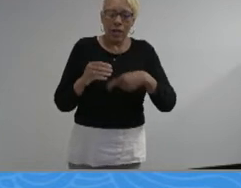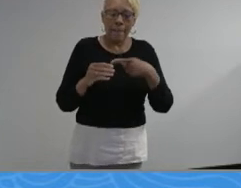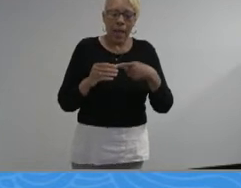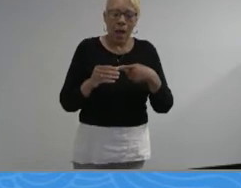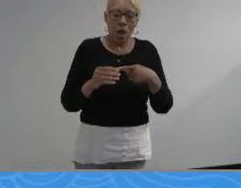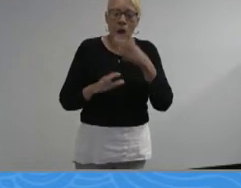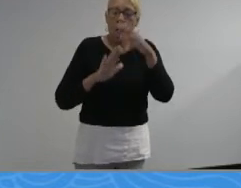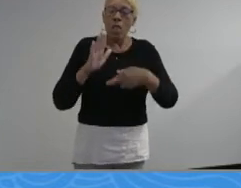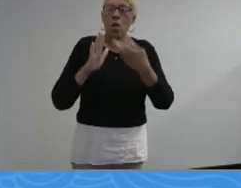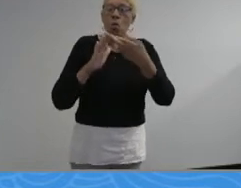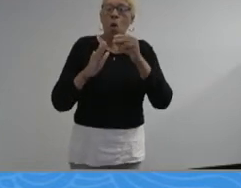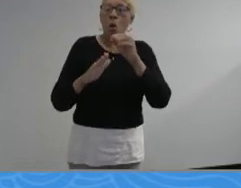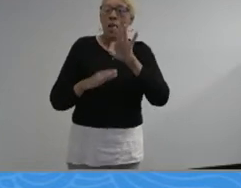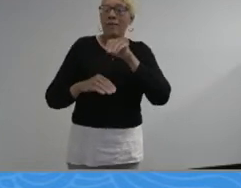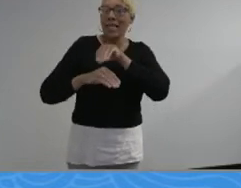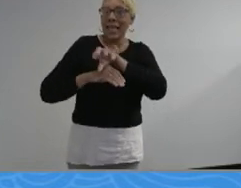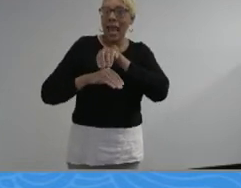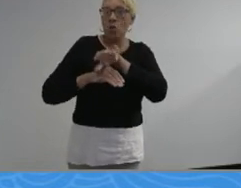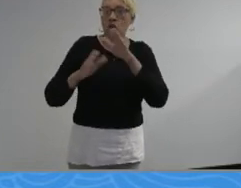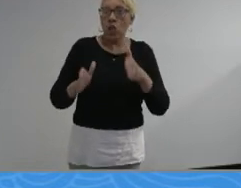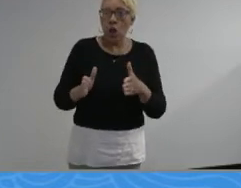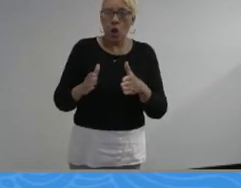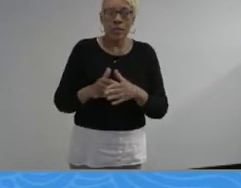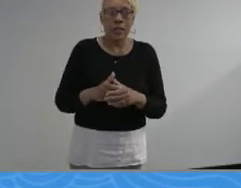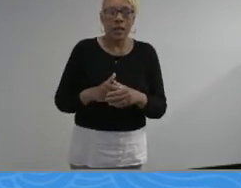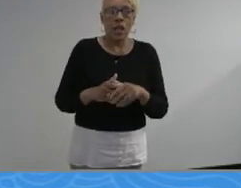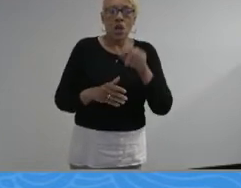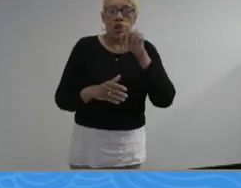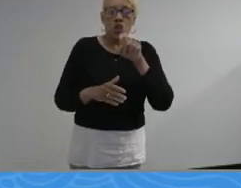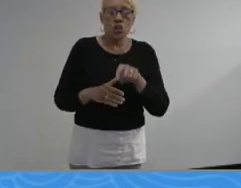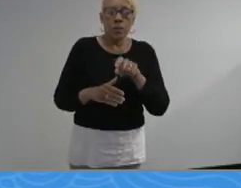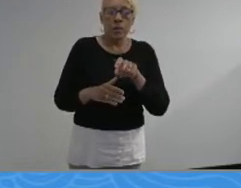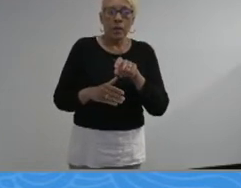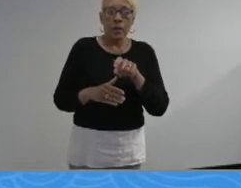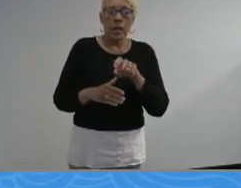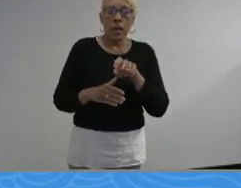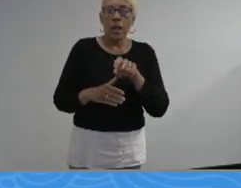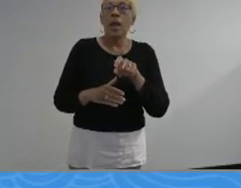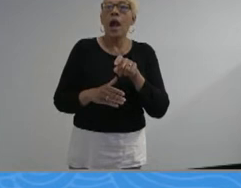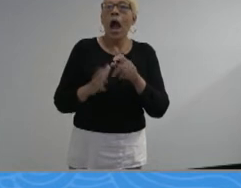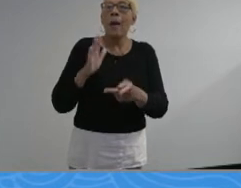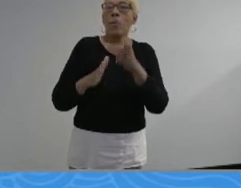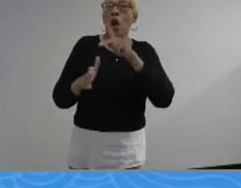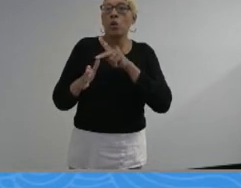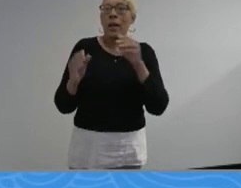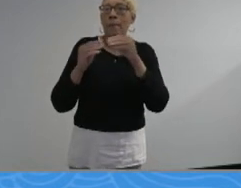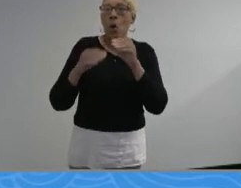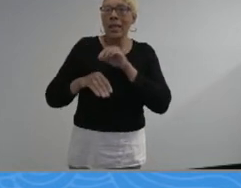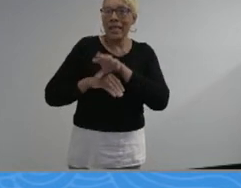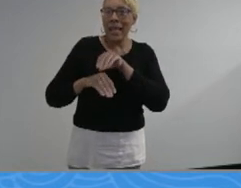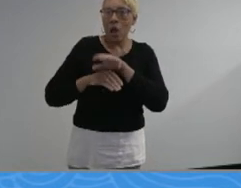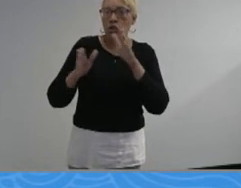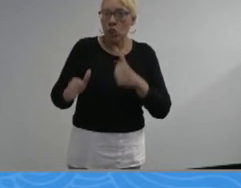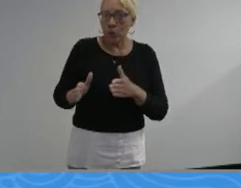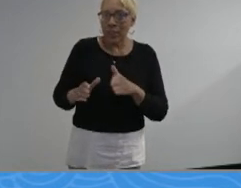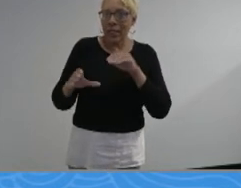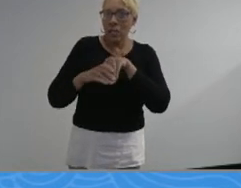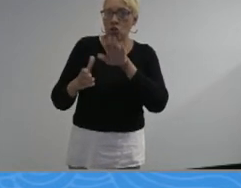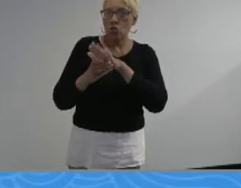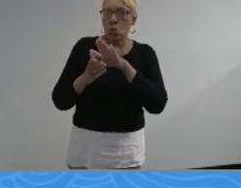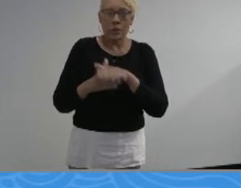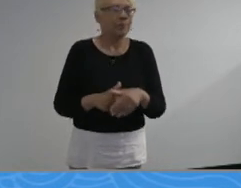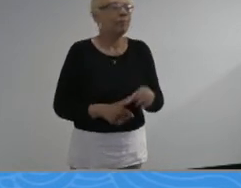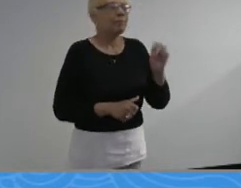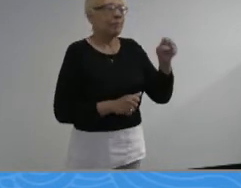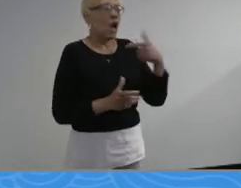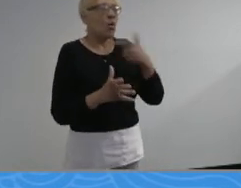the role of counselors. What should be the main priority for school counselors in our schools? So to the extent that that's related to. Yeah, let me be clear about